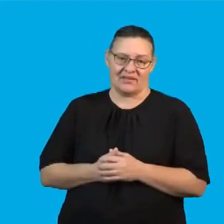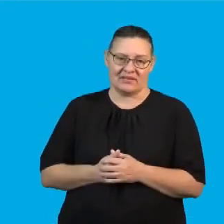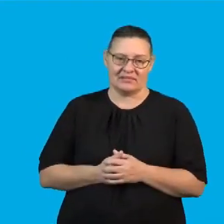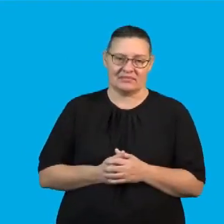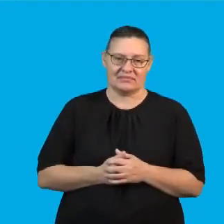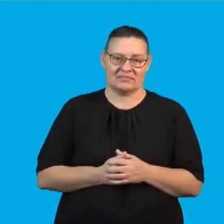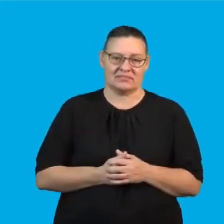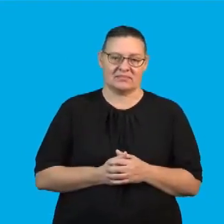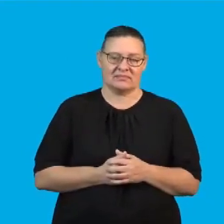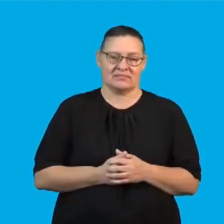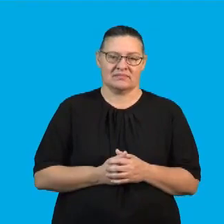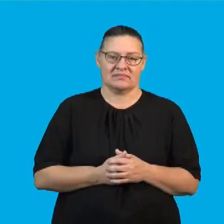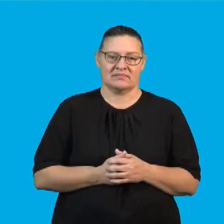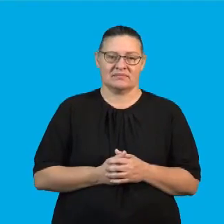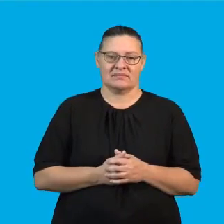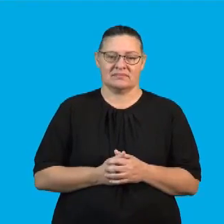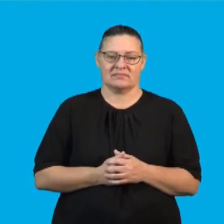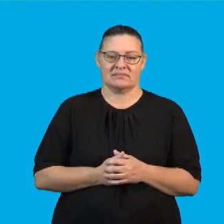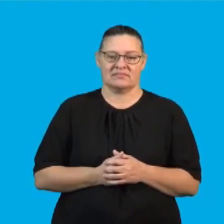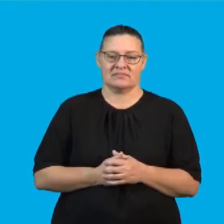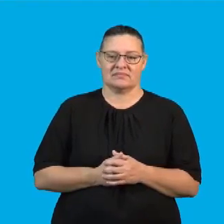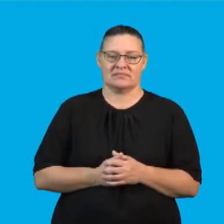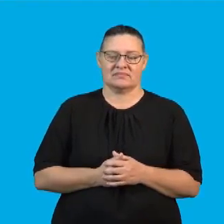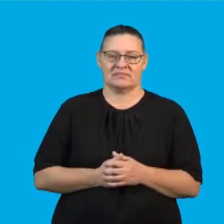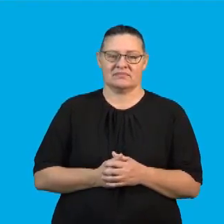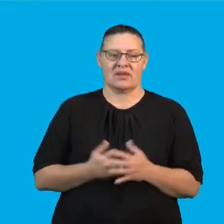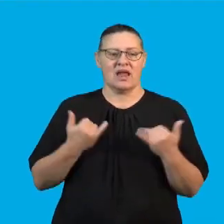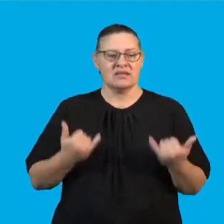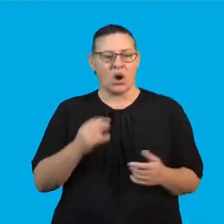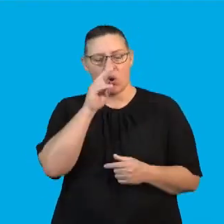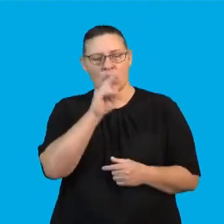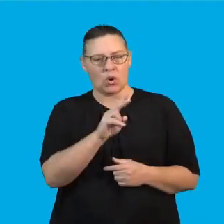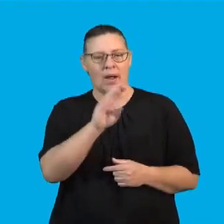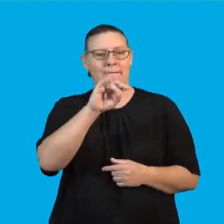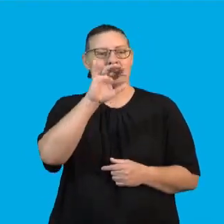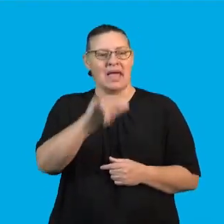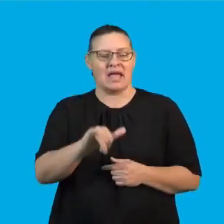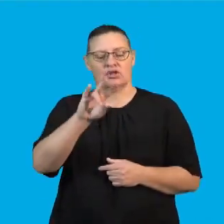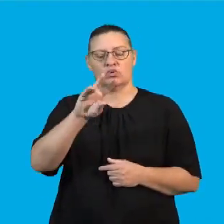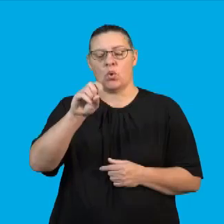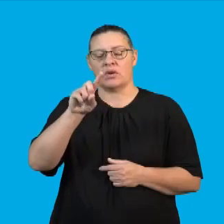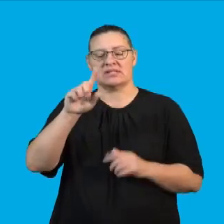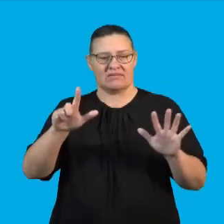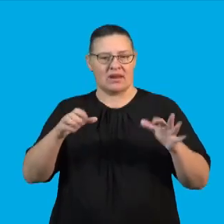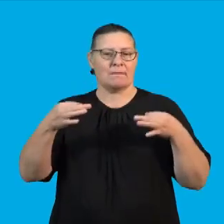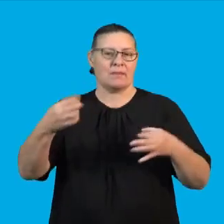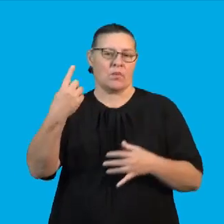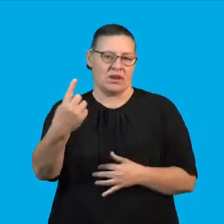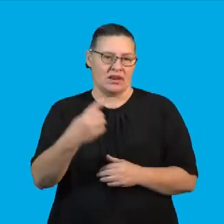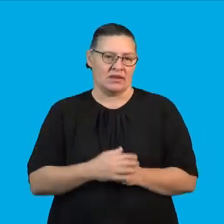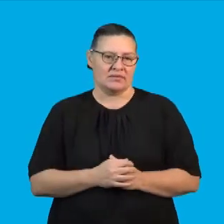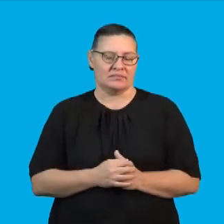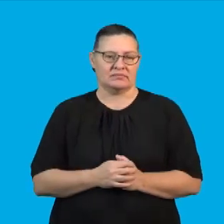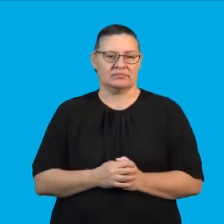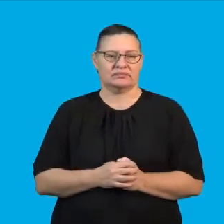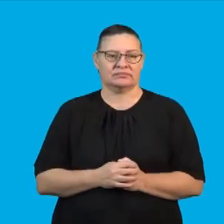ones are born alive. Let us look at May 2017, paper